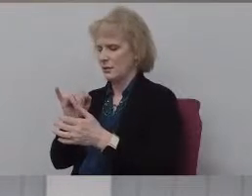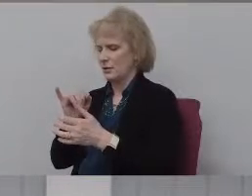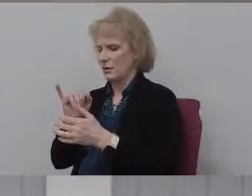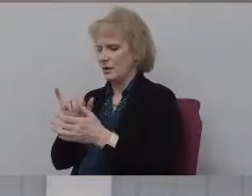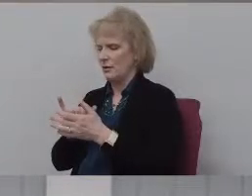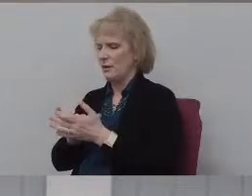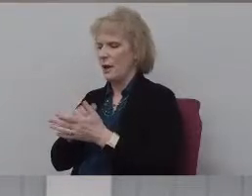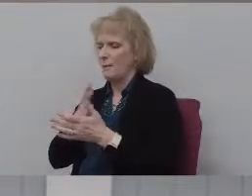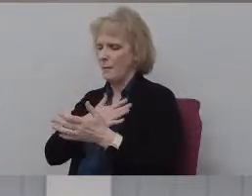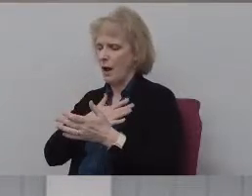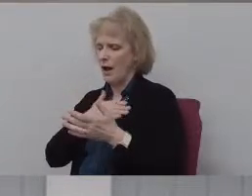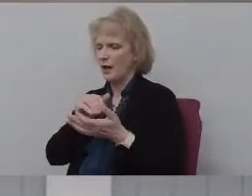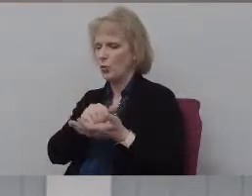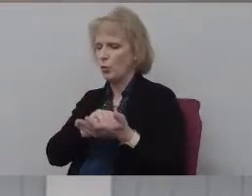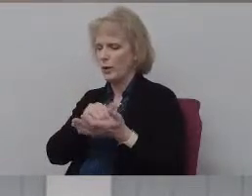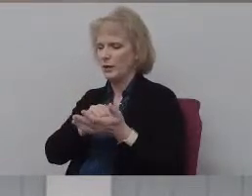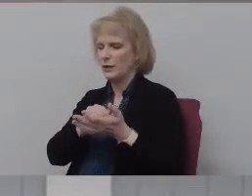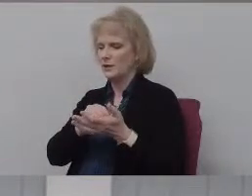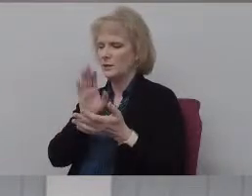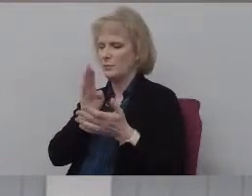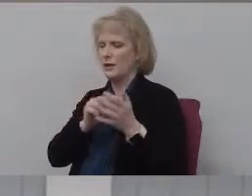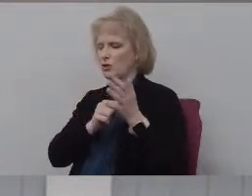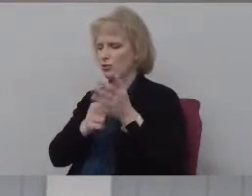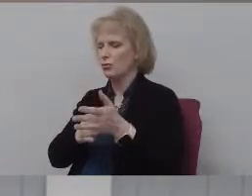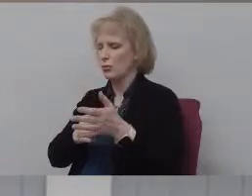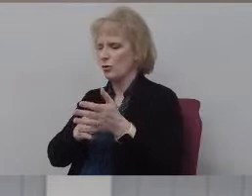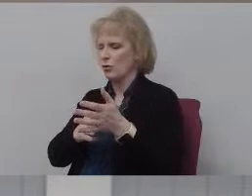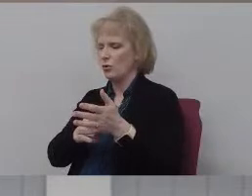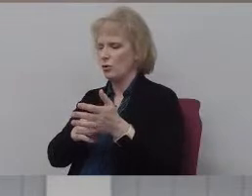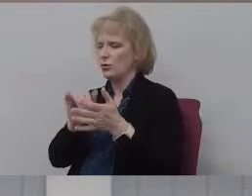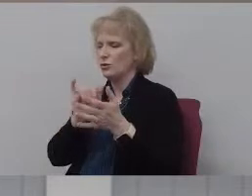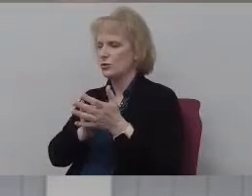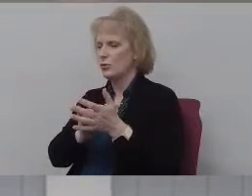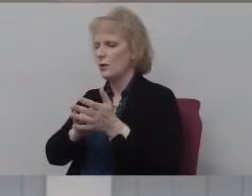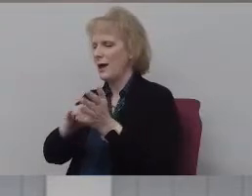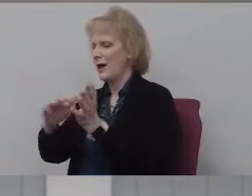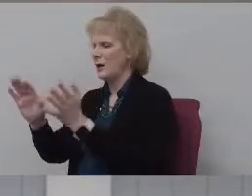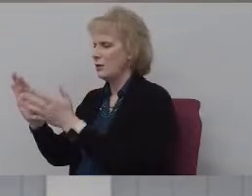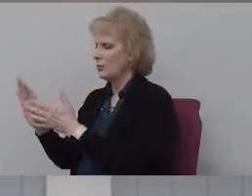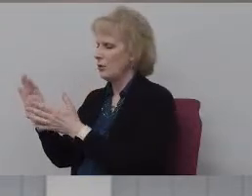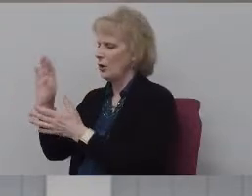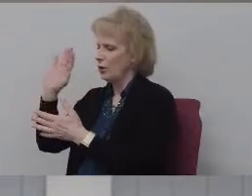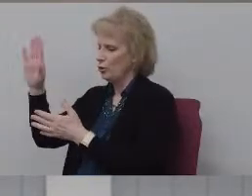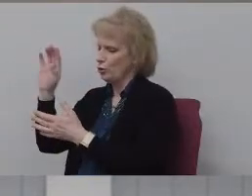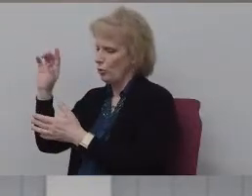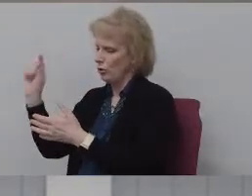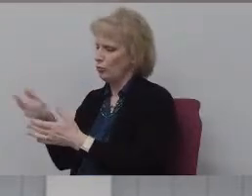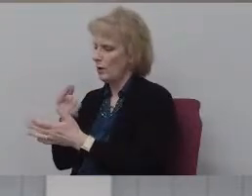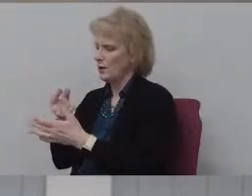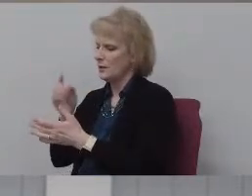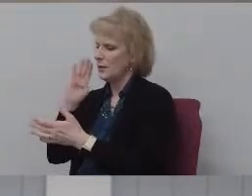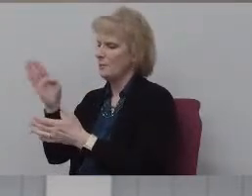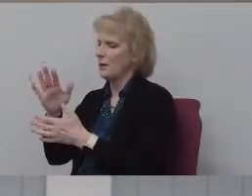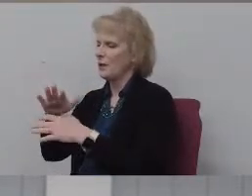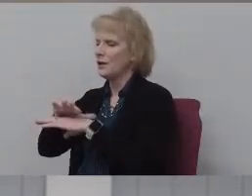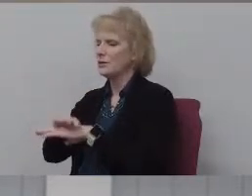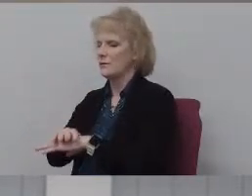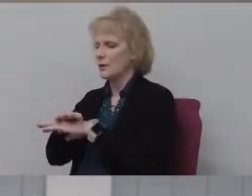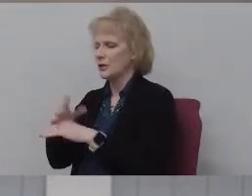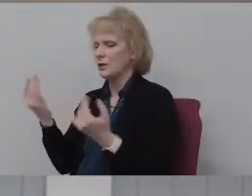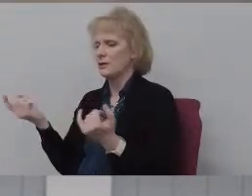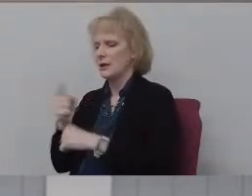my weakness be demonstrated so that your grace can be sufficient